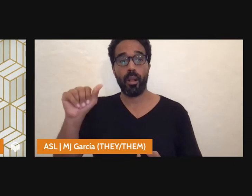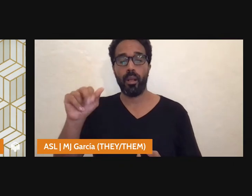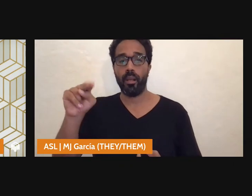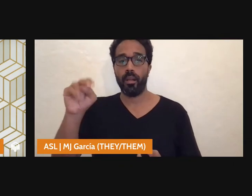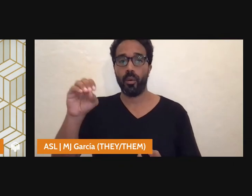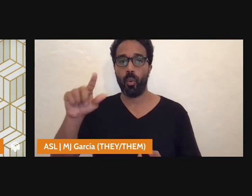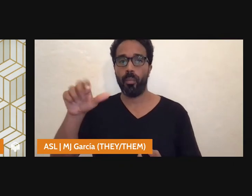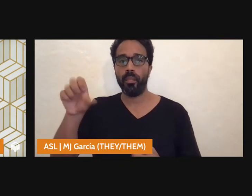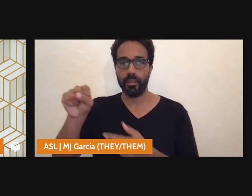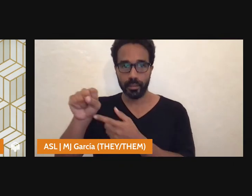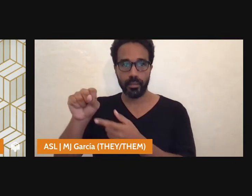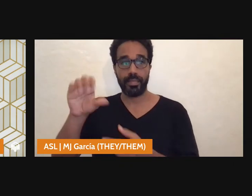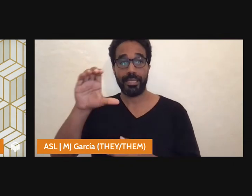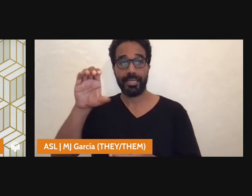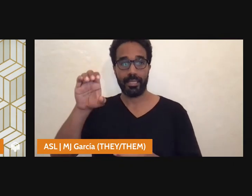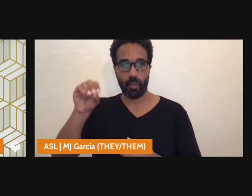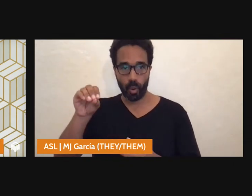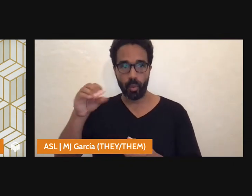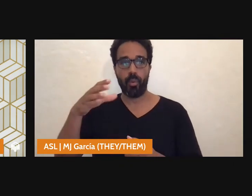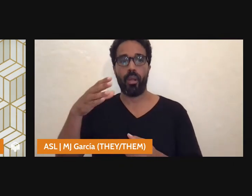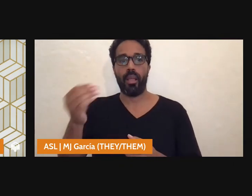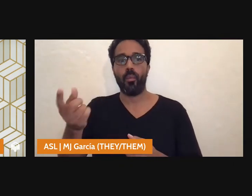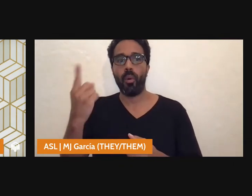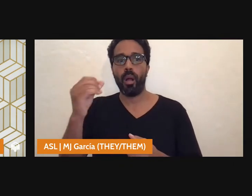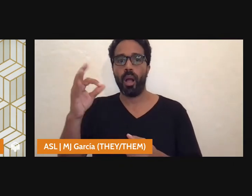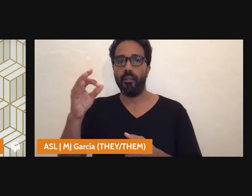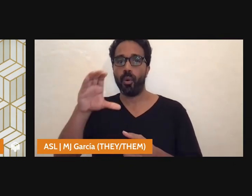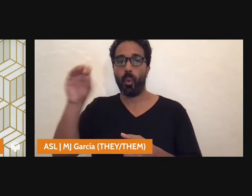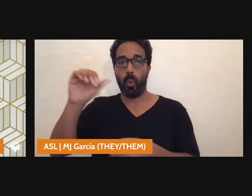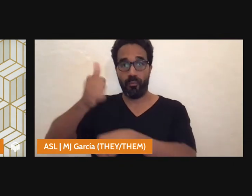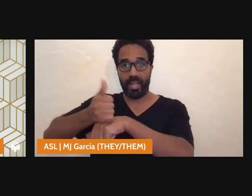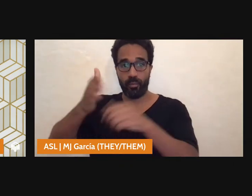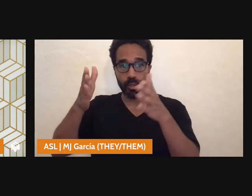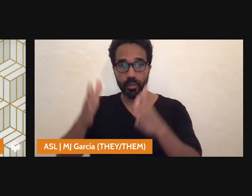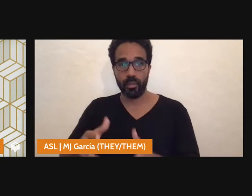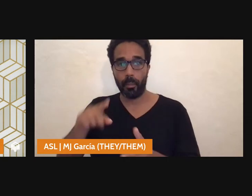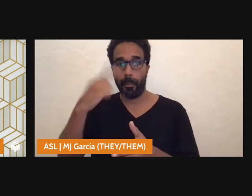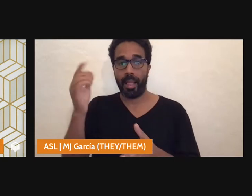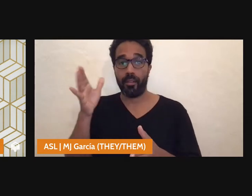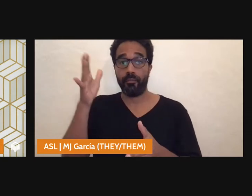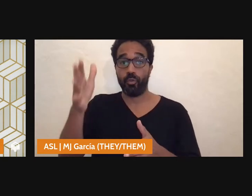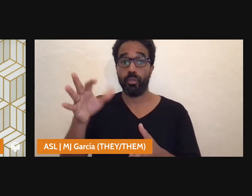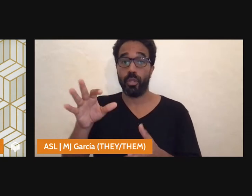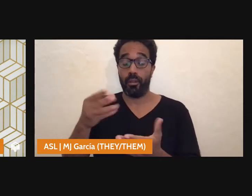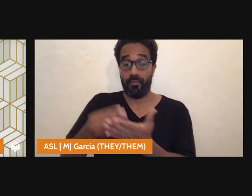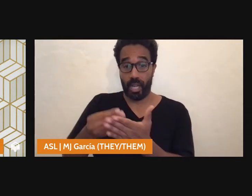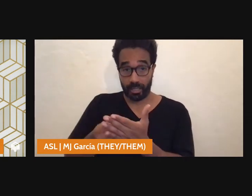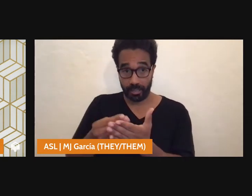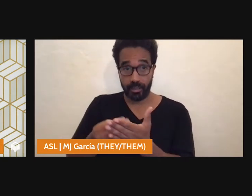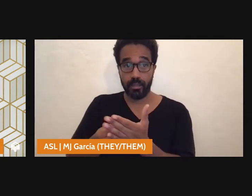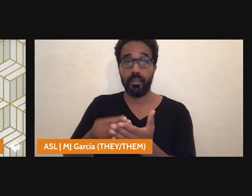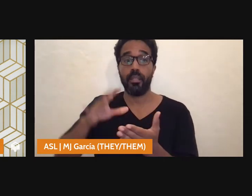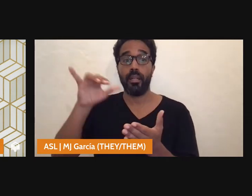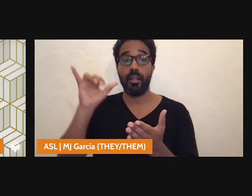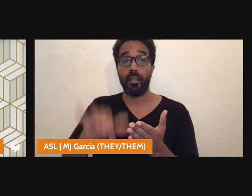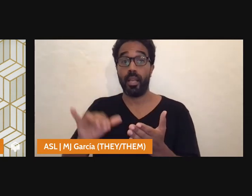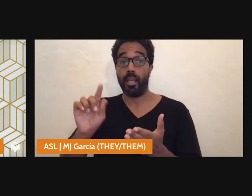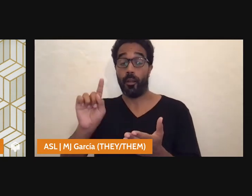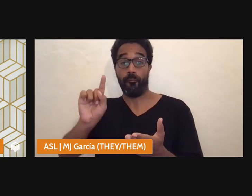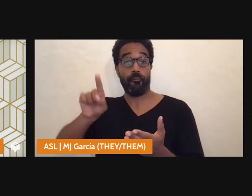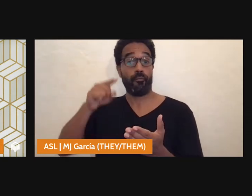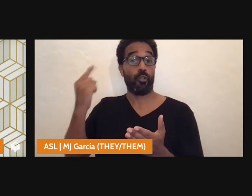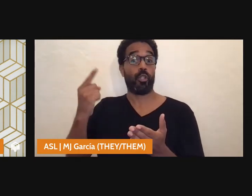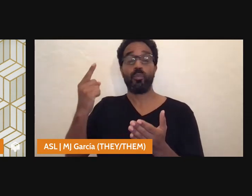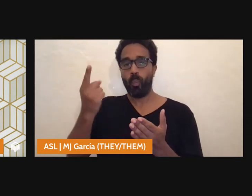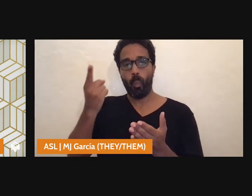four founding architects of the Black Future Co-op Fund, our state's first cooperative philanthropy created by and for Black Washingtonians